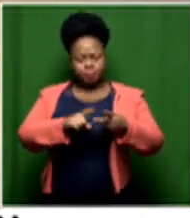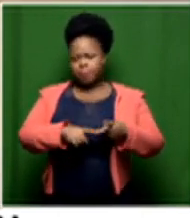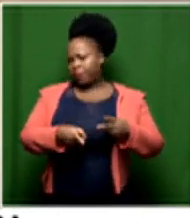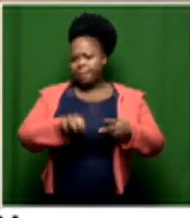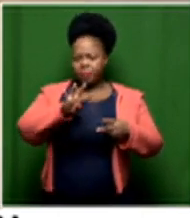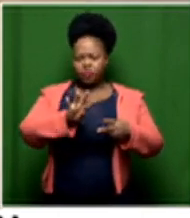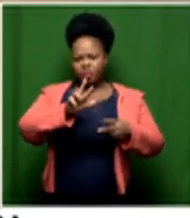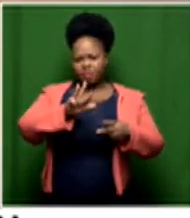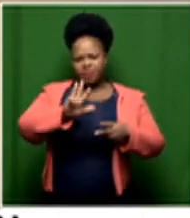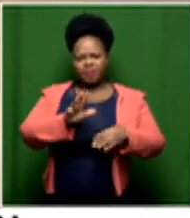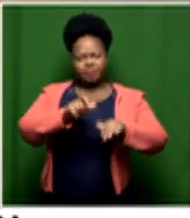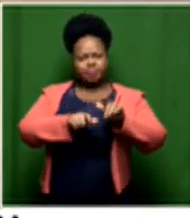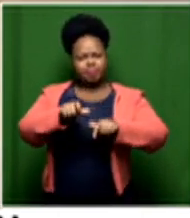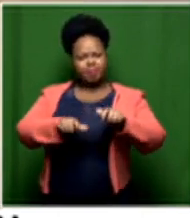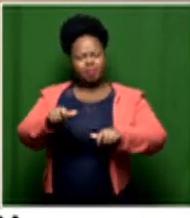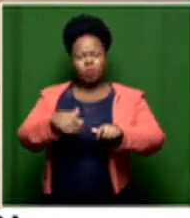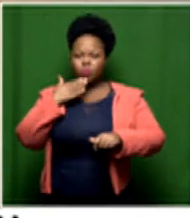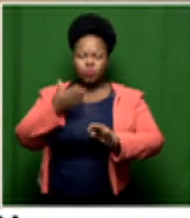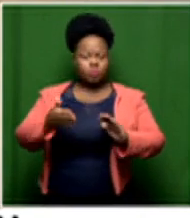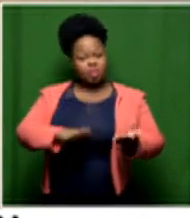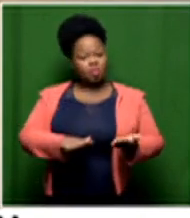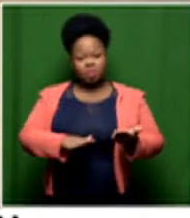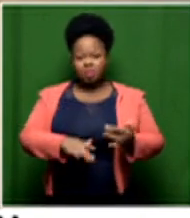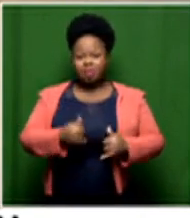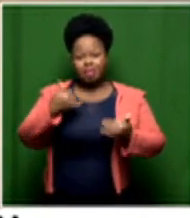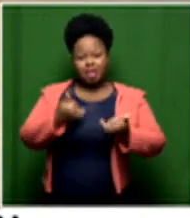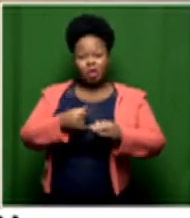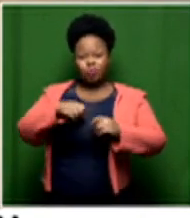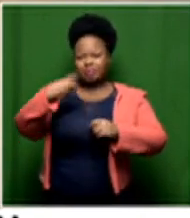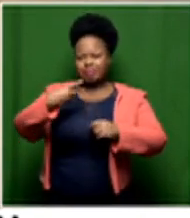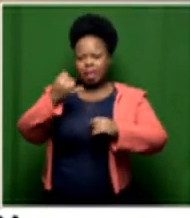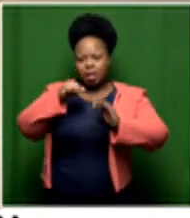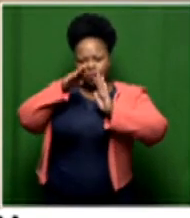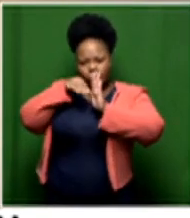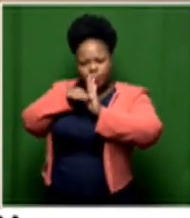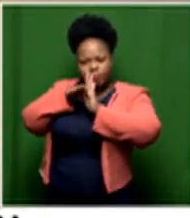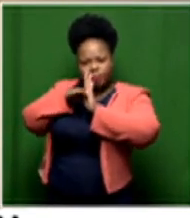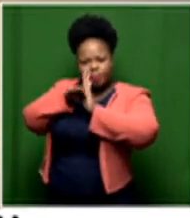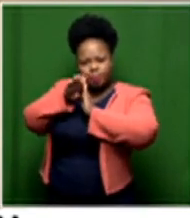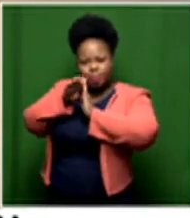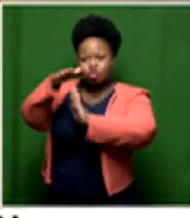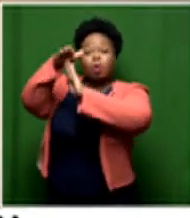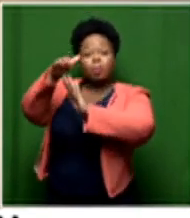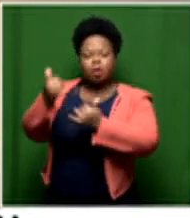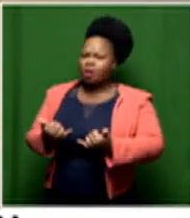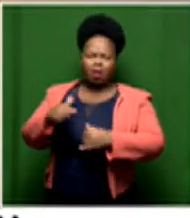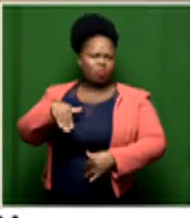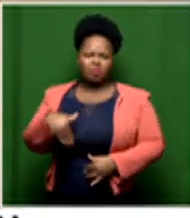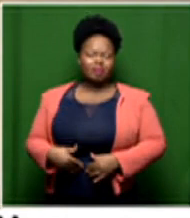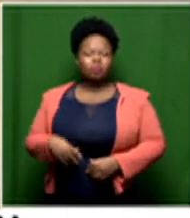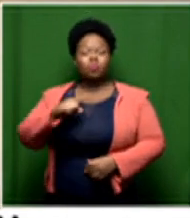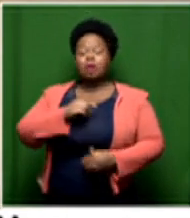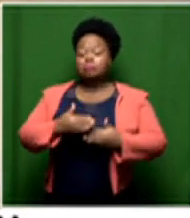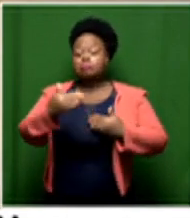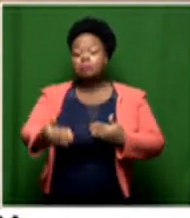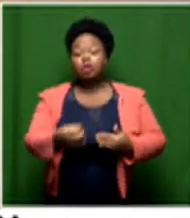495 deaths, I think. You know, we're not even at the peak of the second wave. We look into 2021, we consider the possibility of a